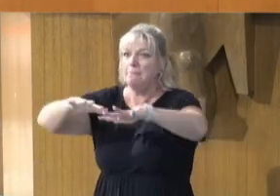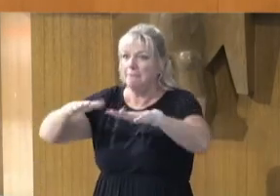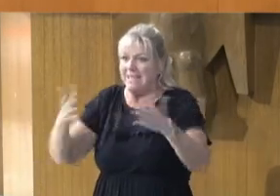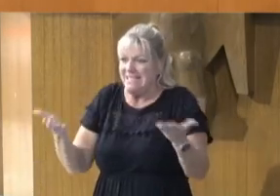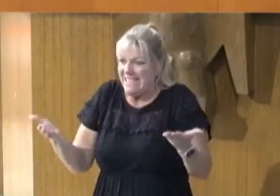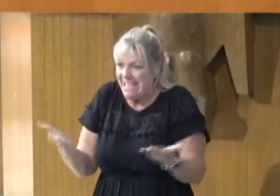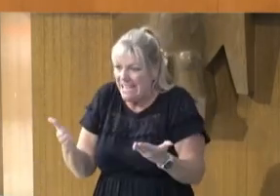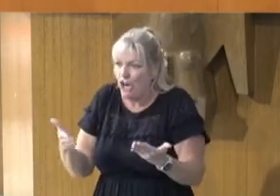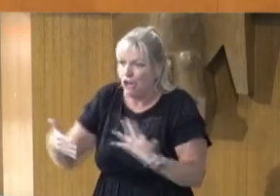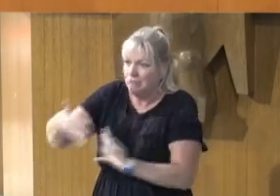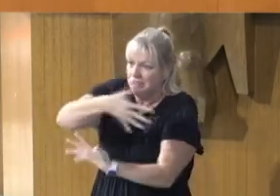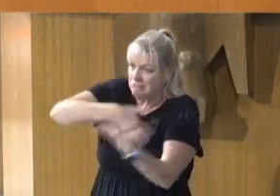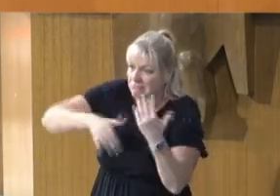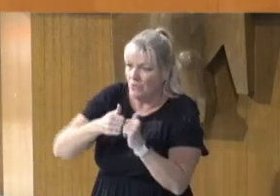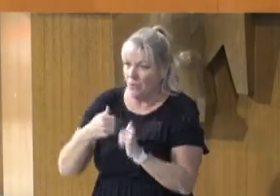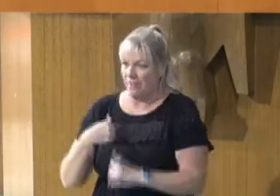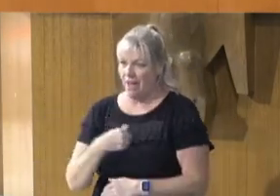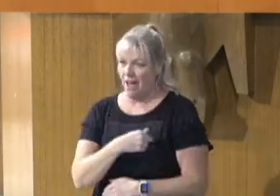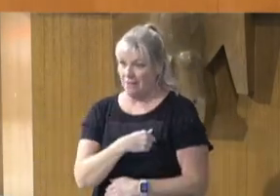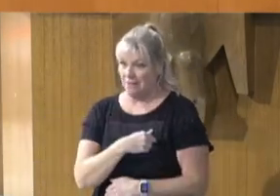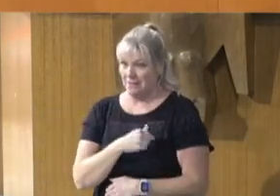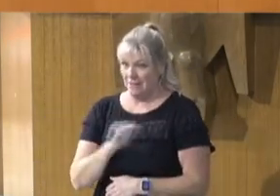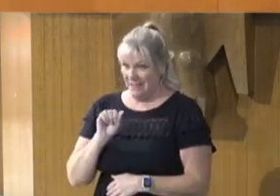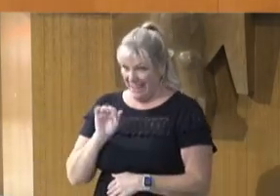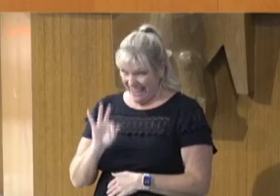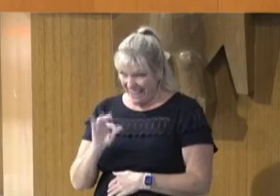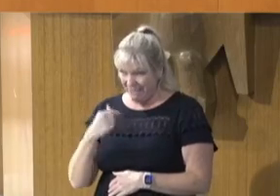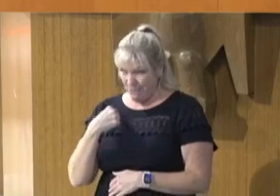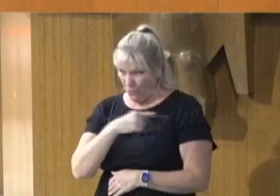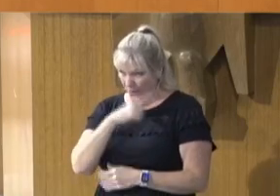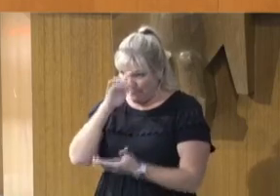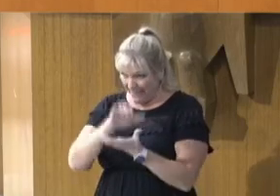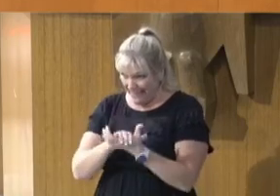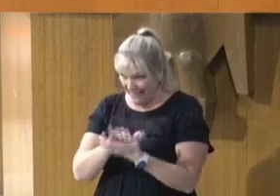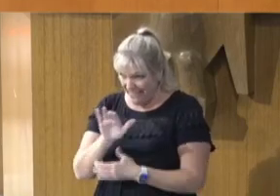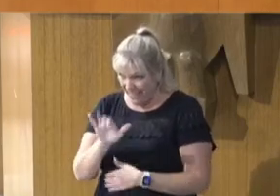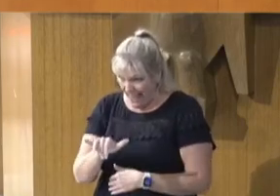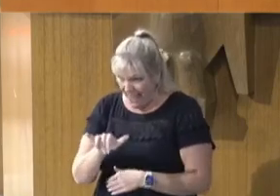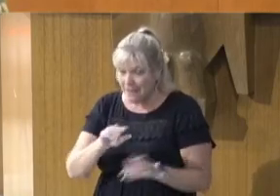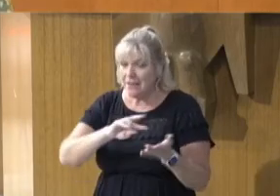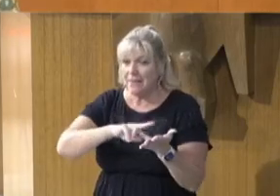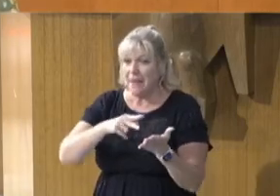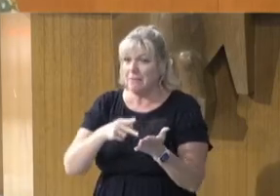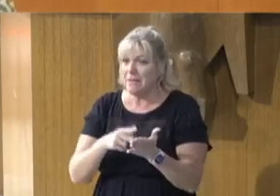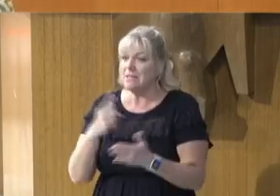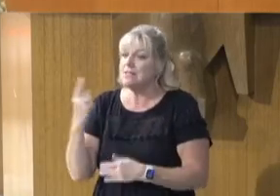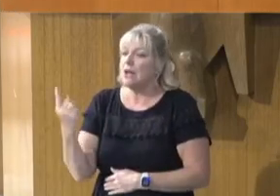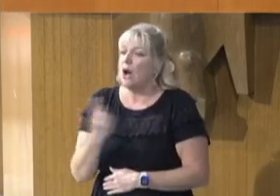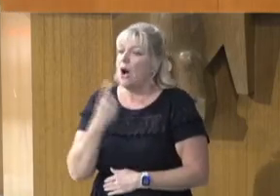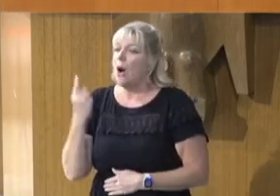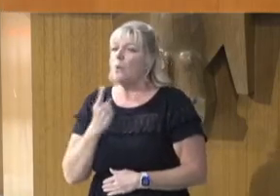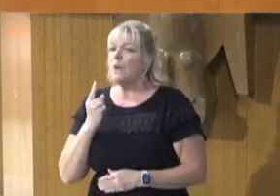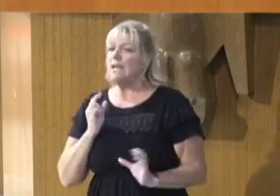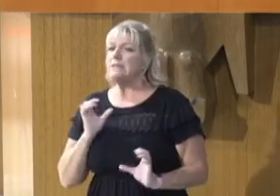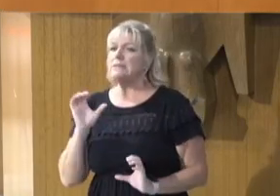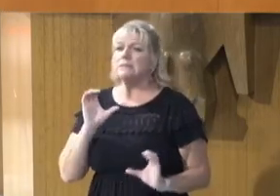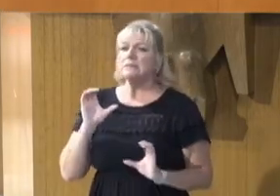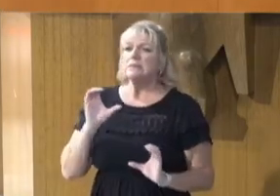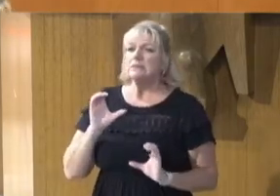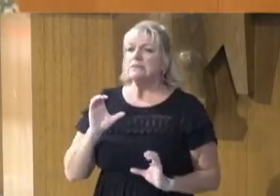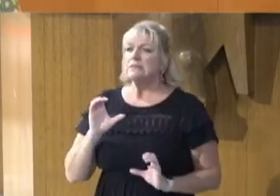us. And if we believe that teaching, then we must always be looking for moments to draw